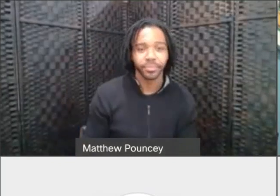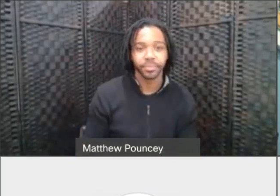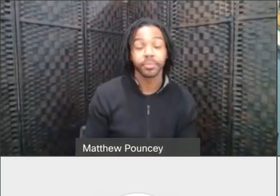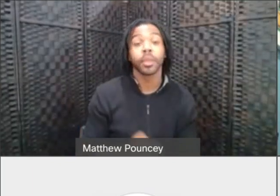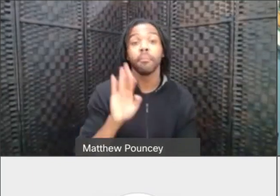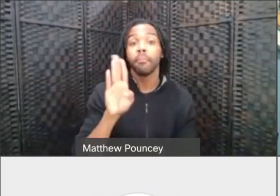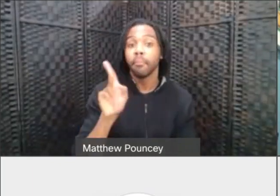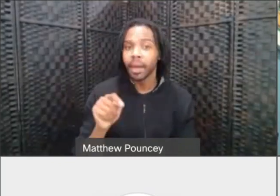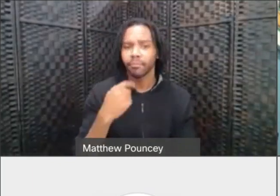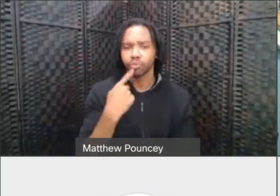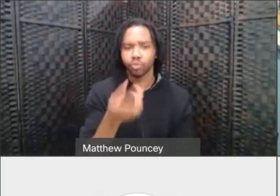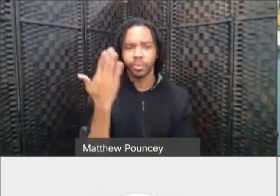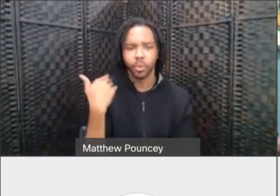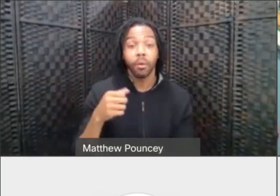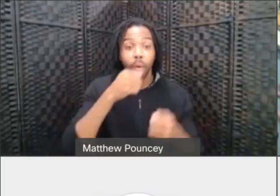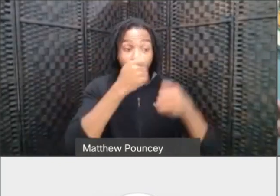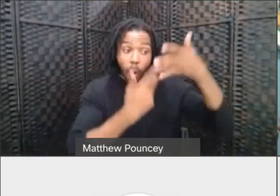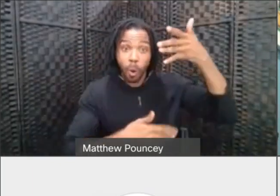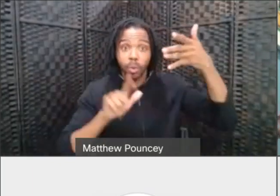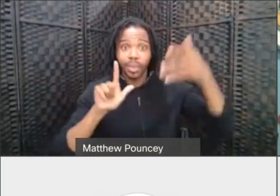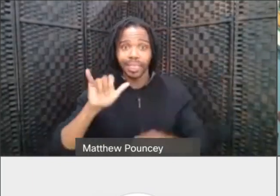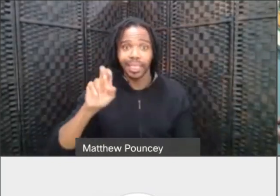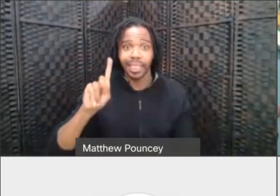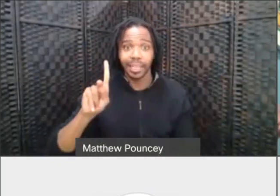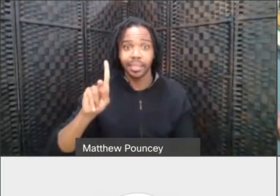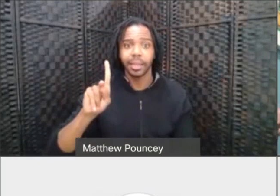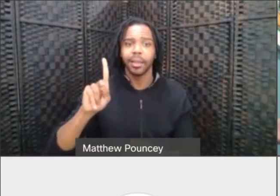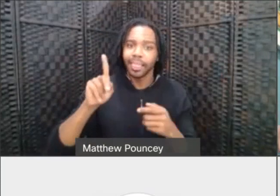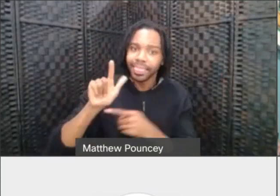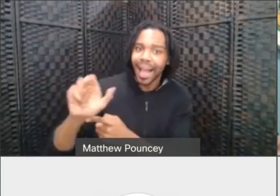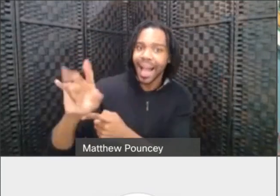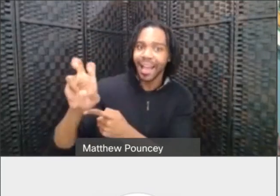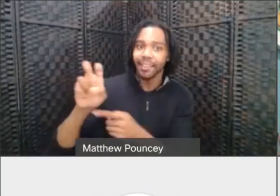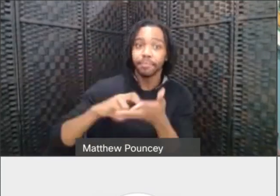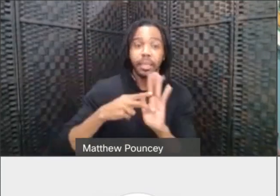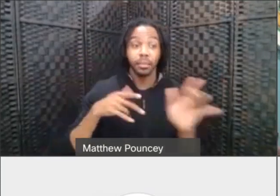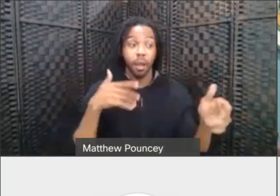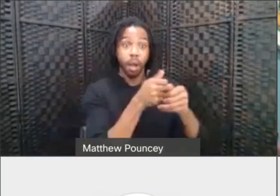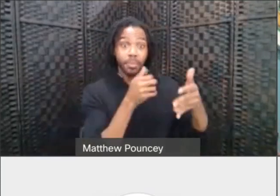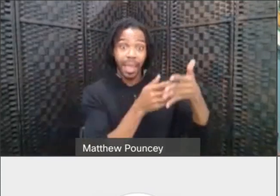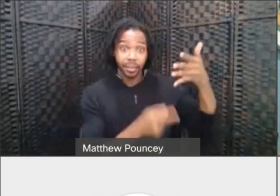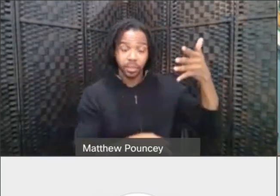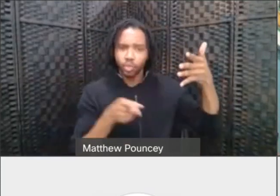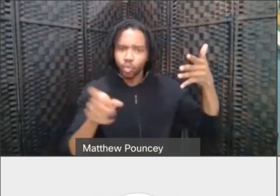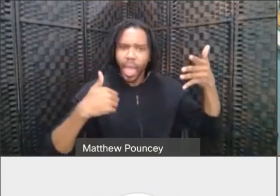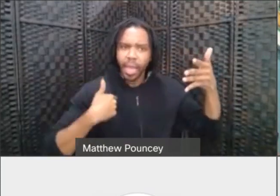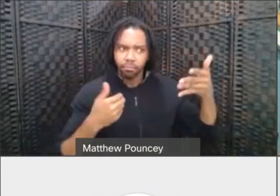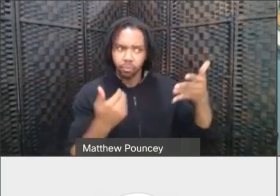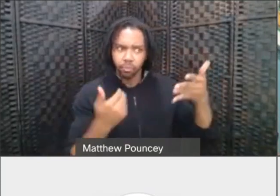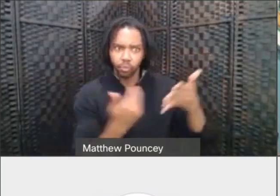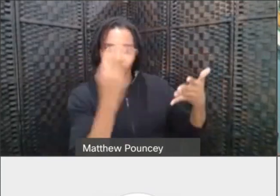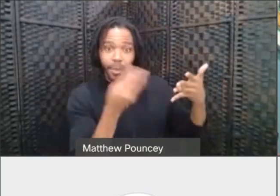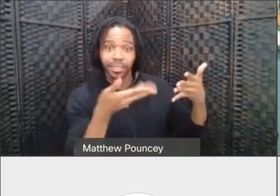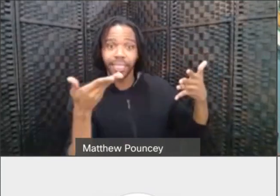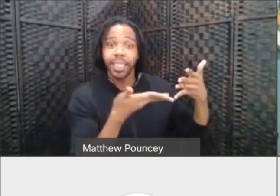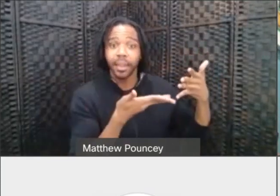But as I've said before, all of the links remain live so that as things are updated, you get updated to the more current guidance